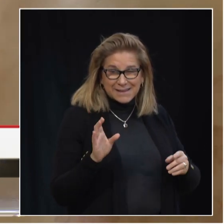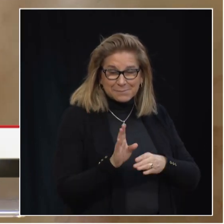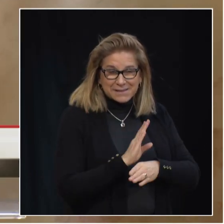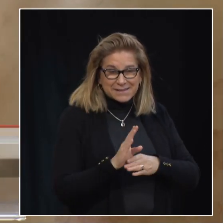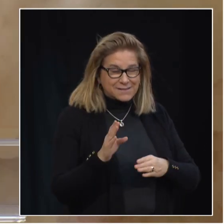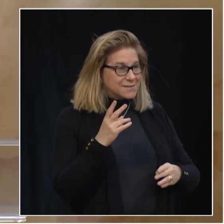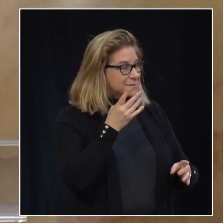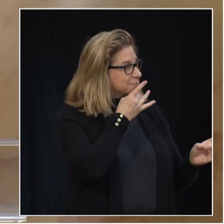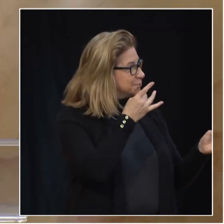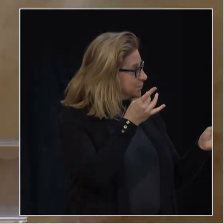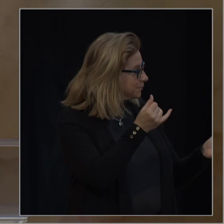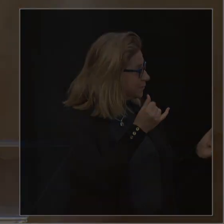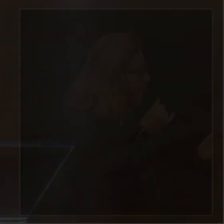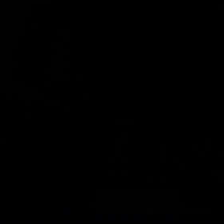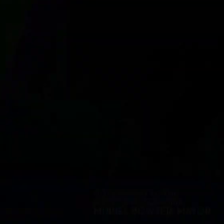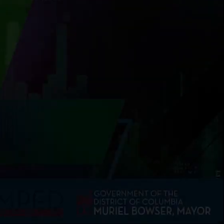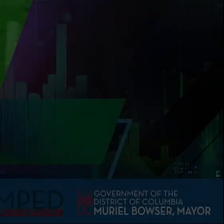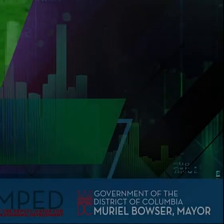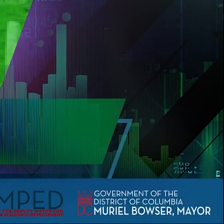video. Thank you, everybody.